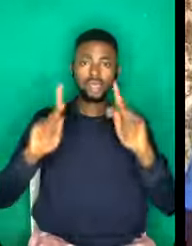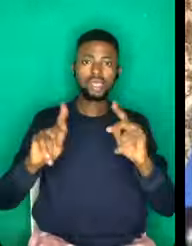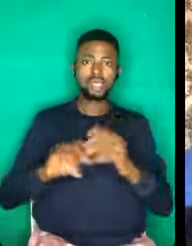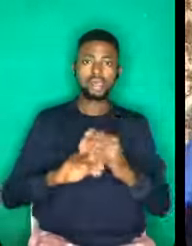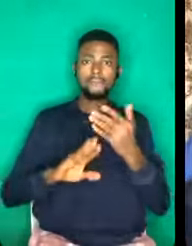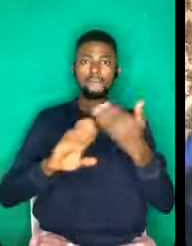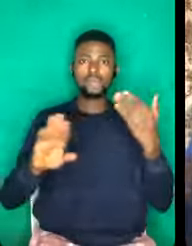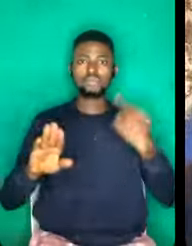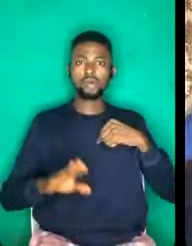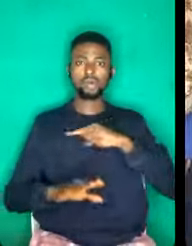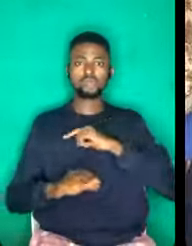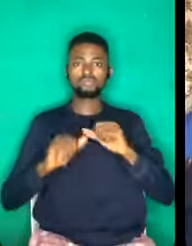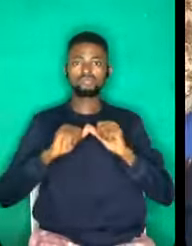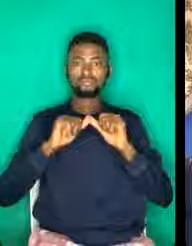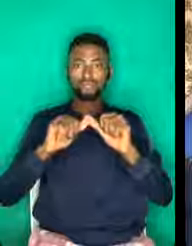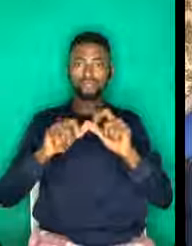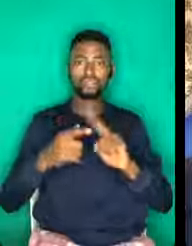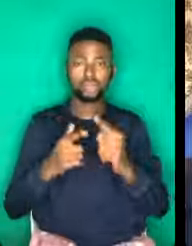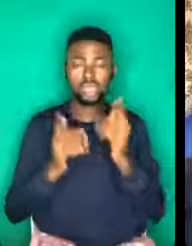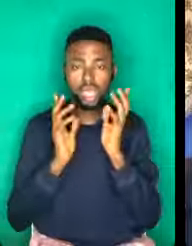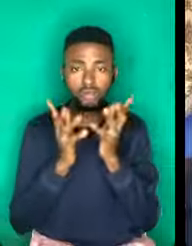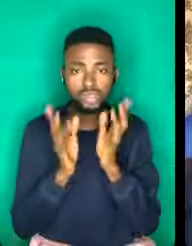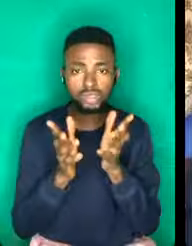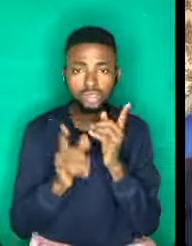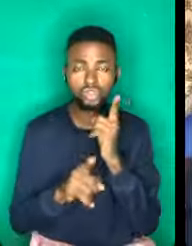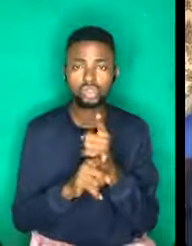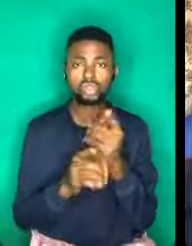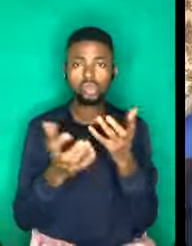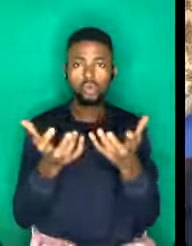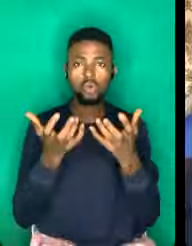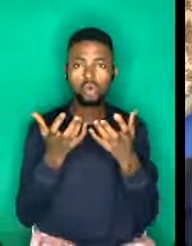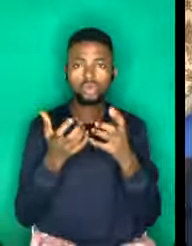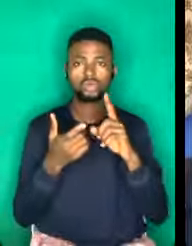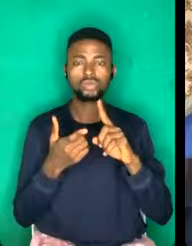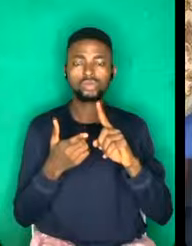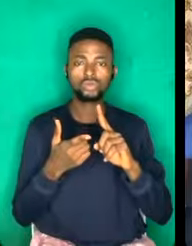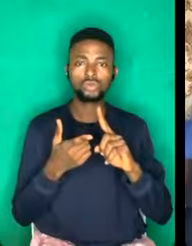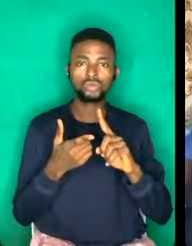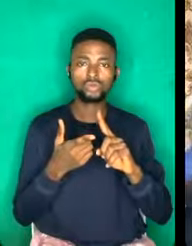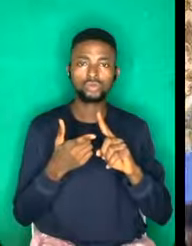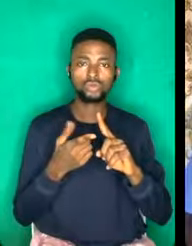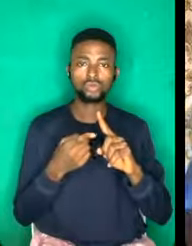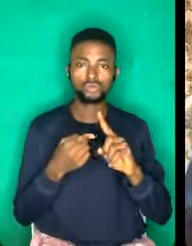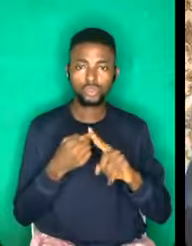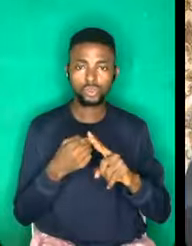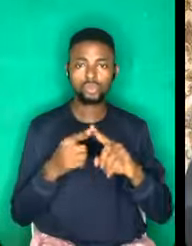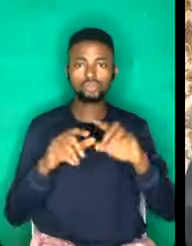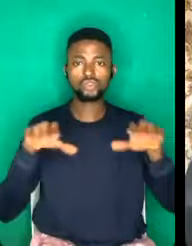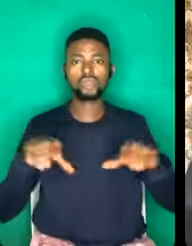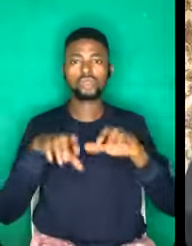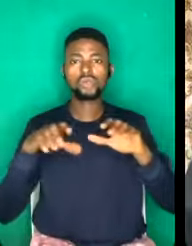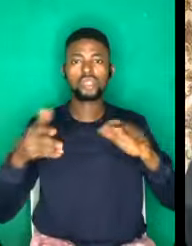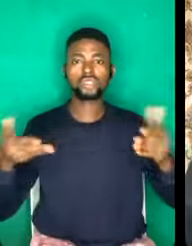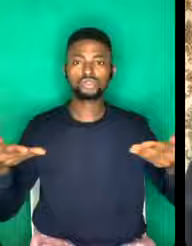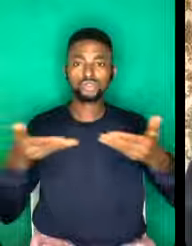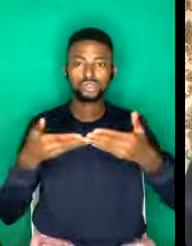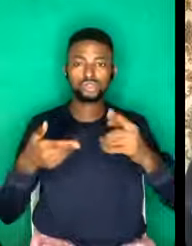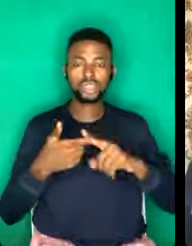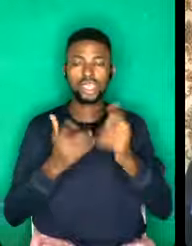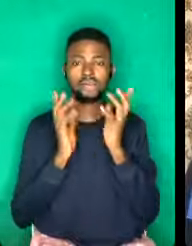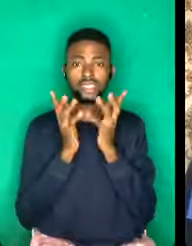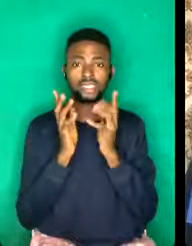dive deep into the conversation, I just wanted to do like a flash, an intro to the conversation. So we kickstart right